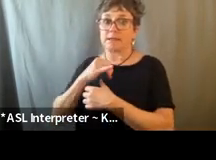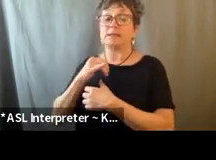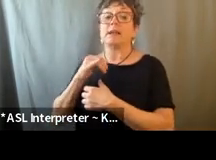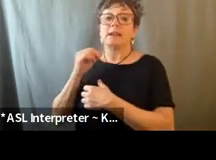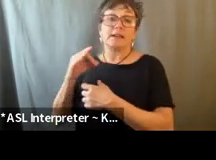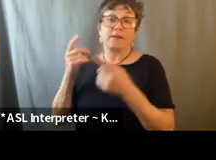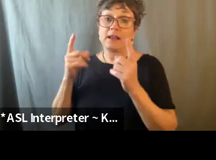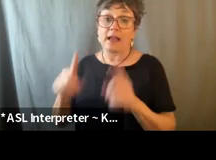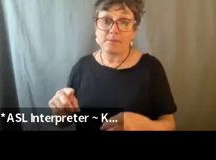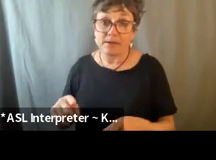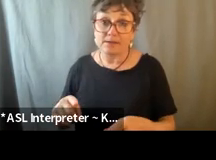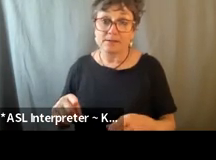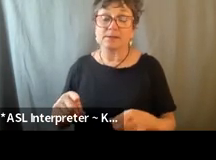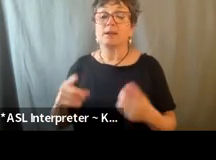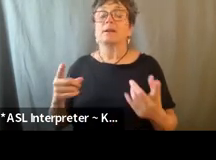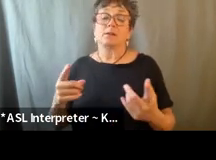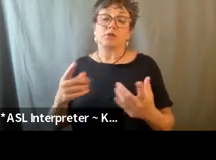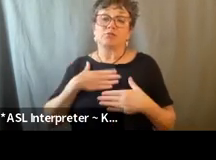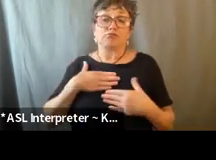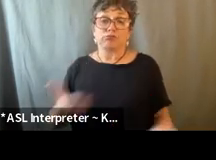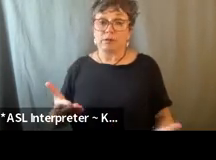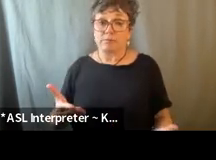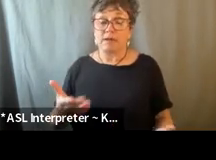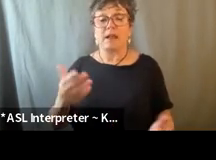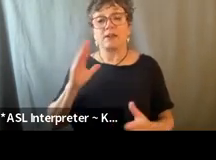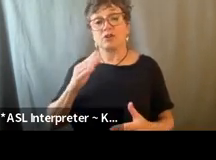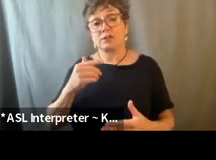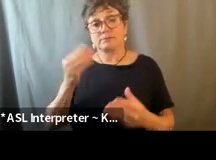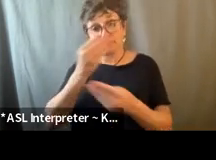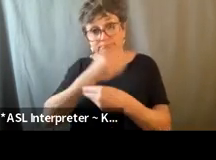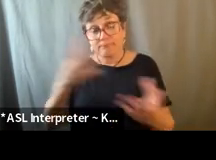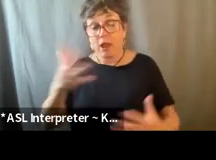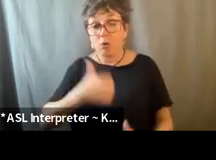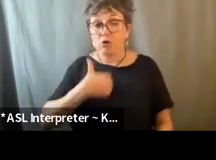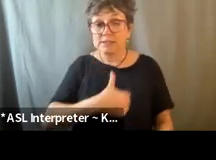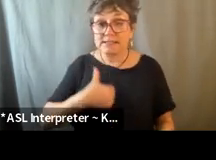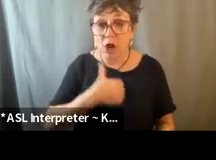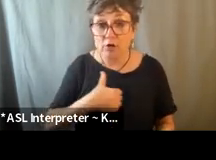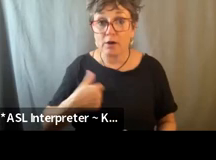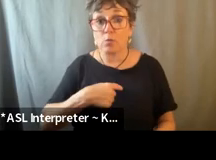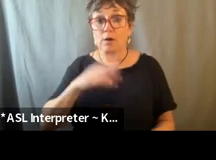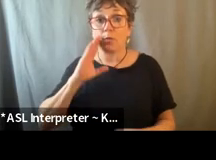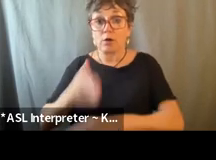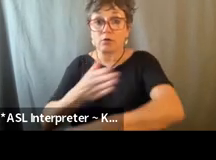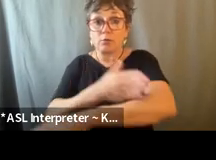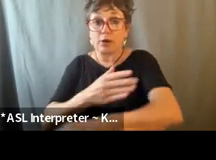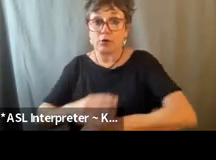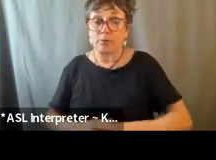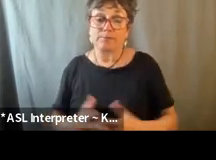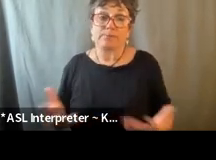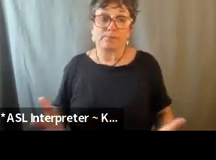that mistake and we're going to do better. And here's how we're doing that. And I think, especially in the last couple of years, people, especially